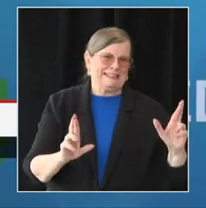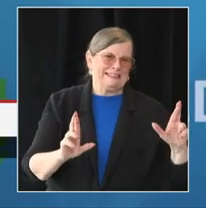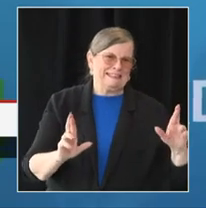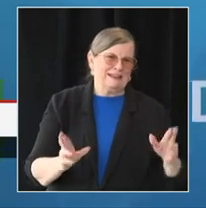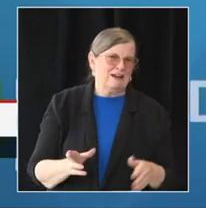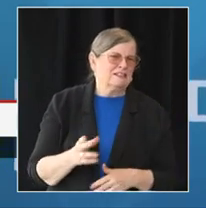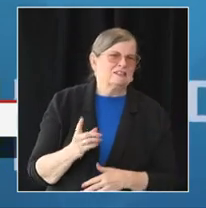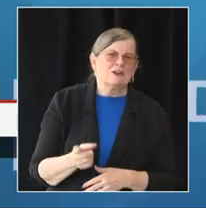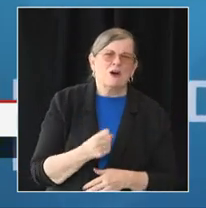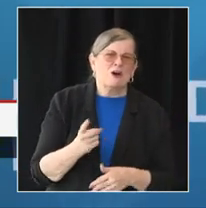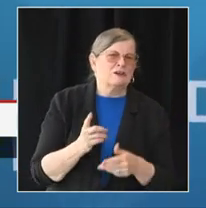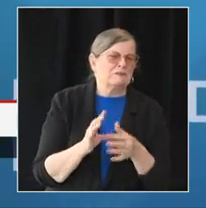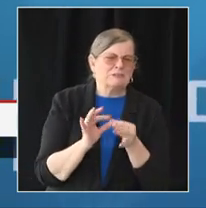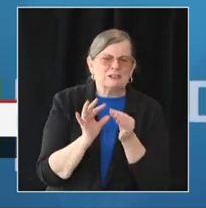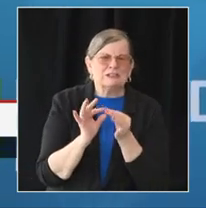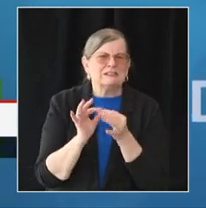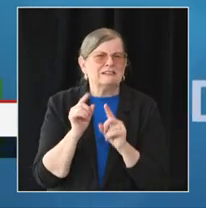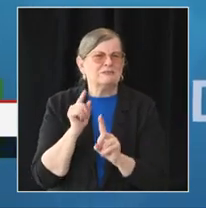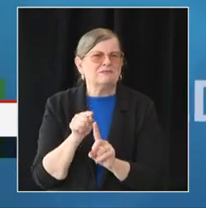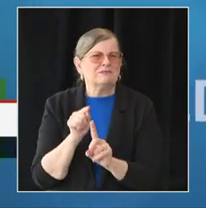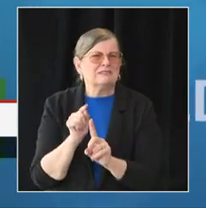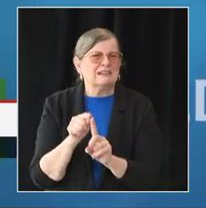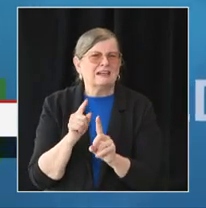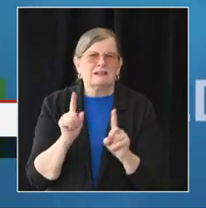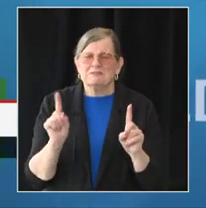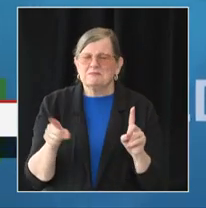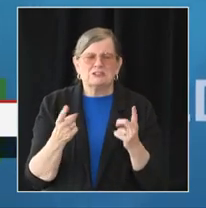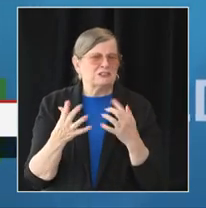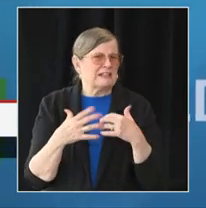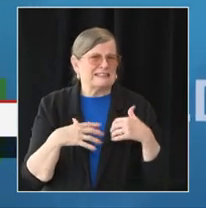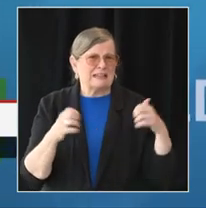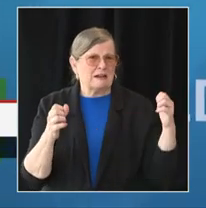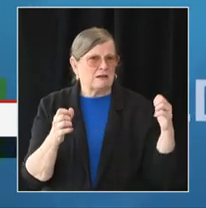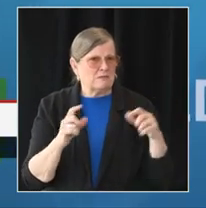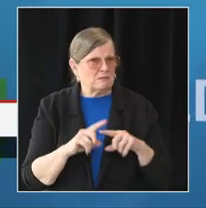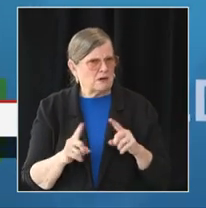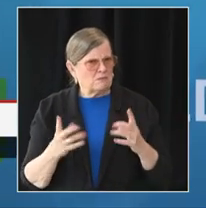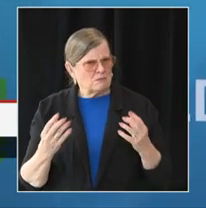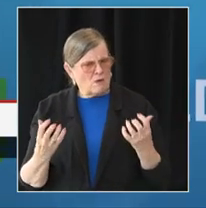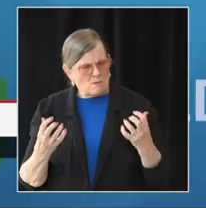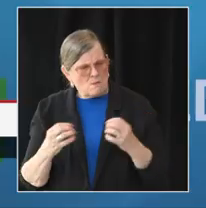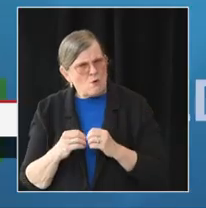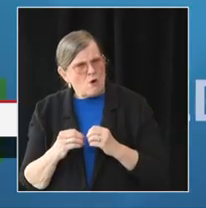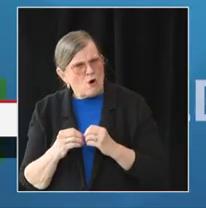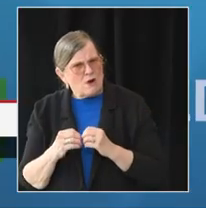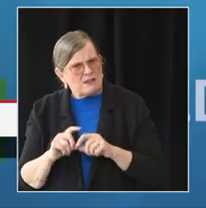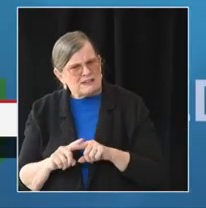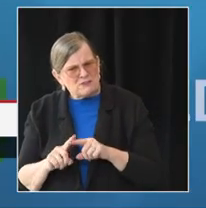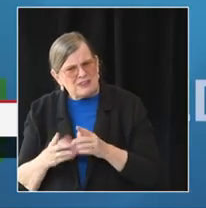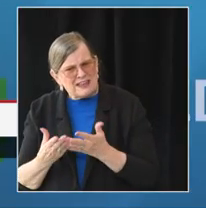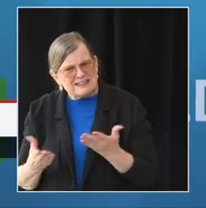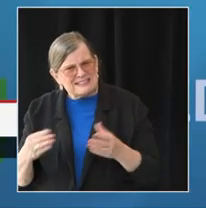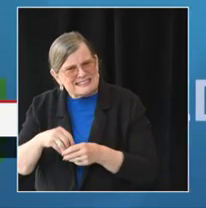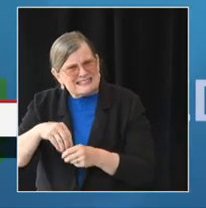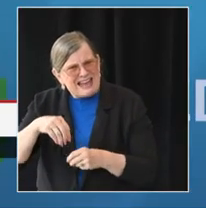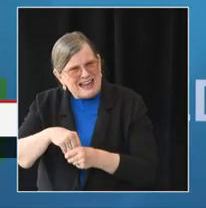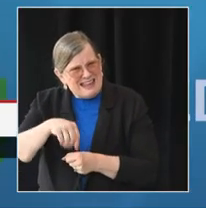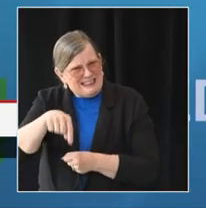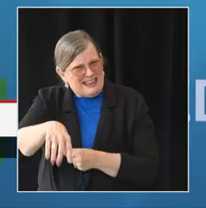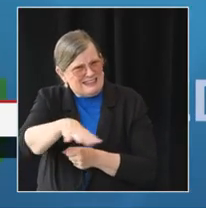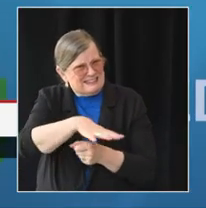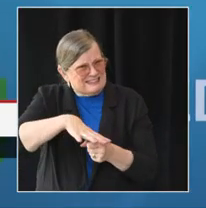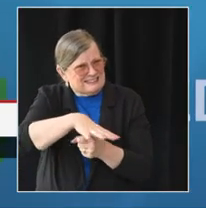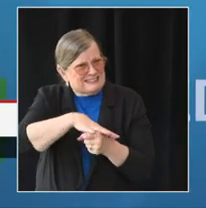a stadium, but in that 180 acres, we have identified several districts, including one that's focused